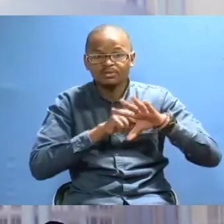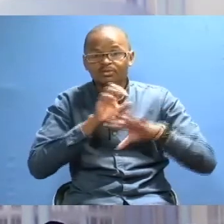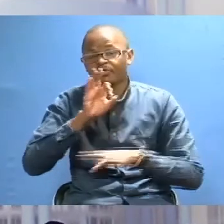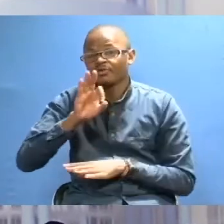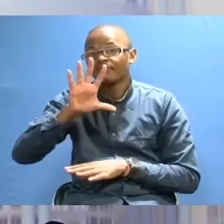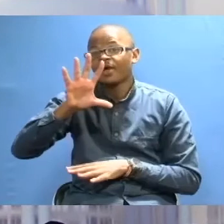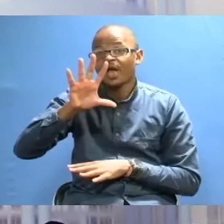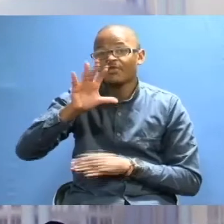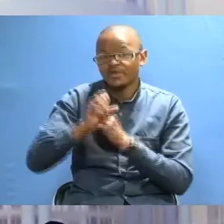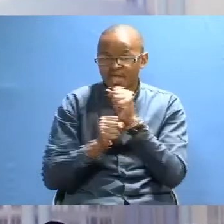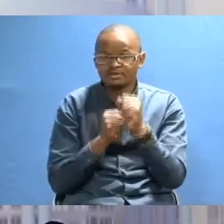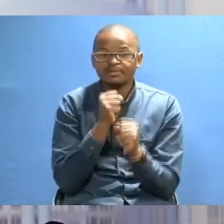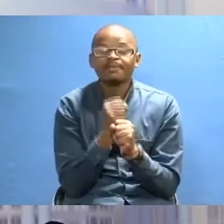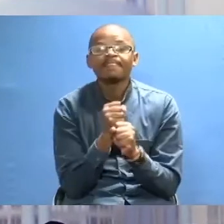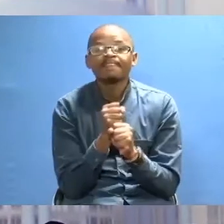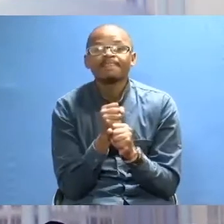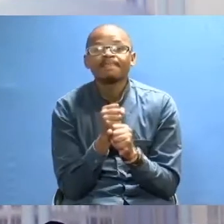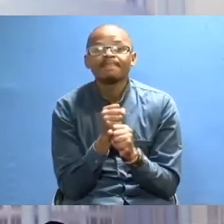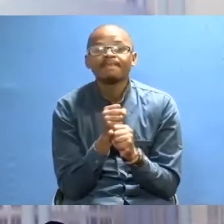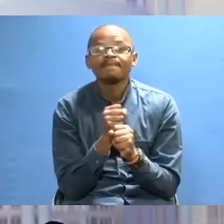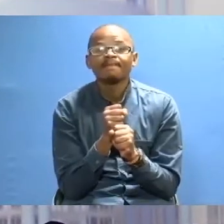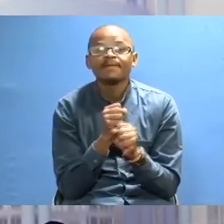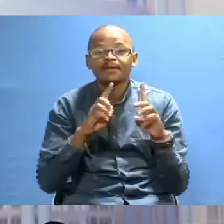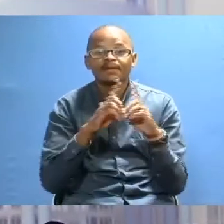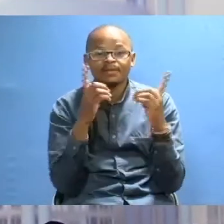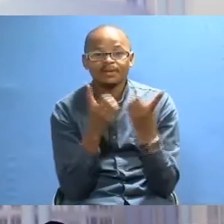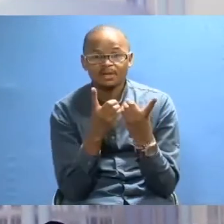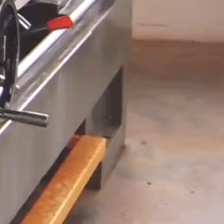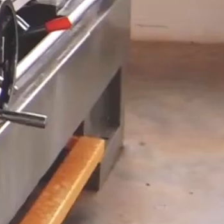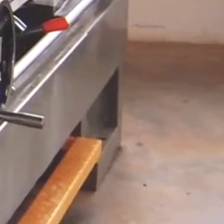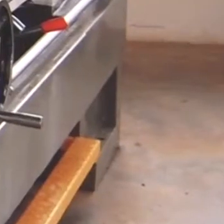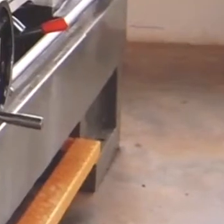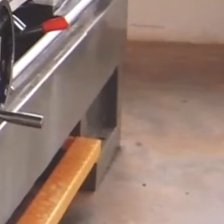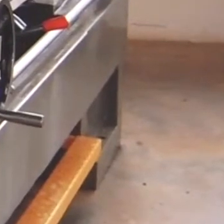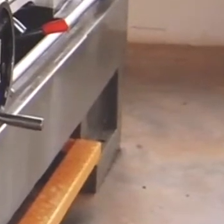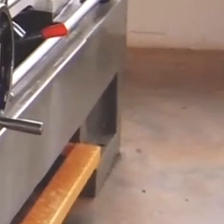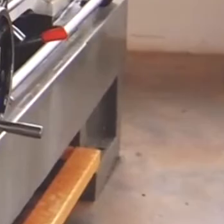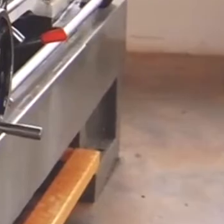period of 5 academic years. The department has